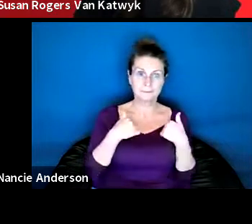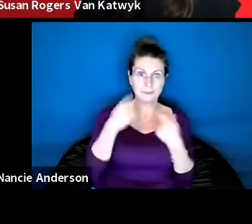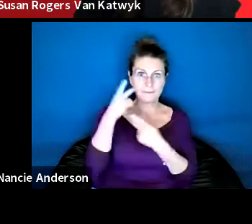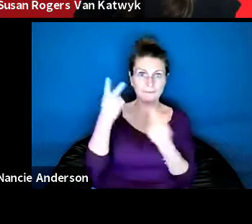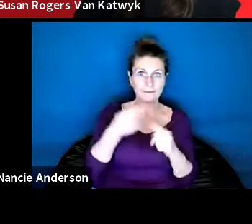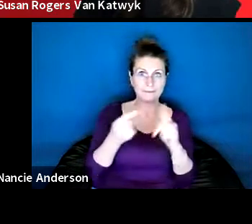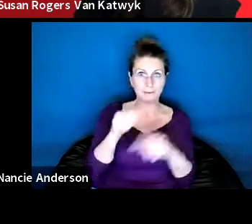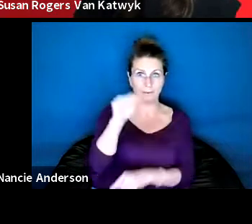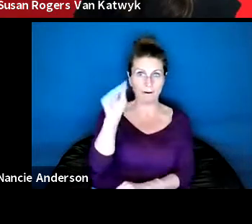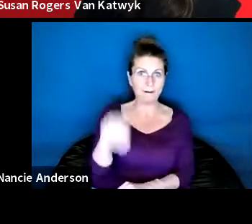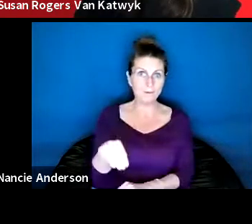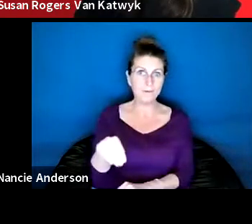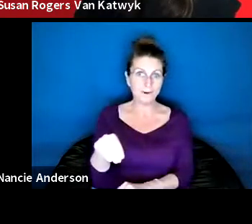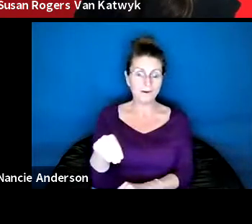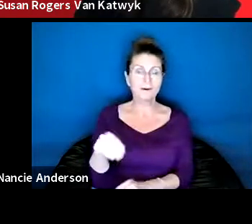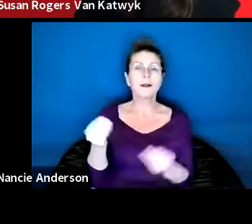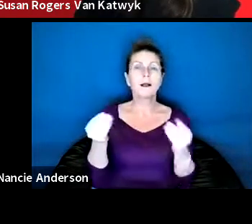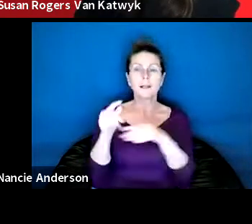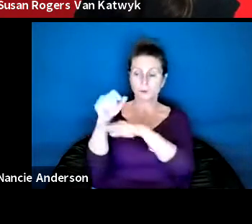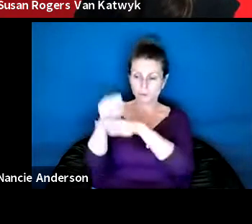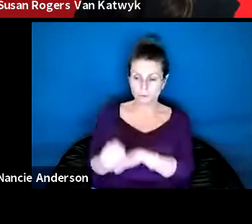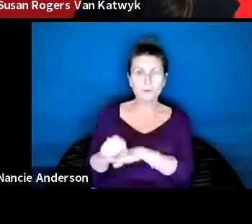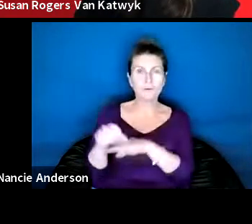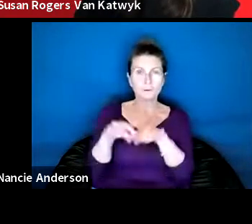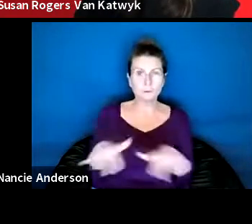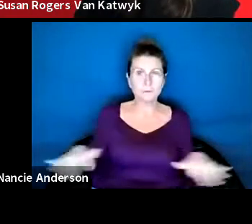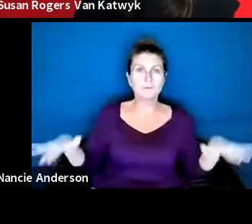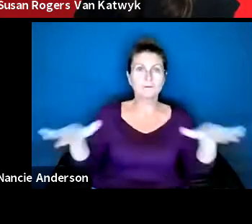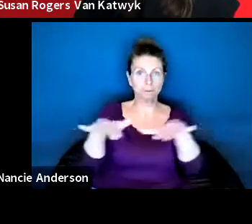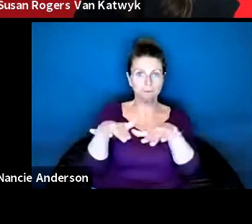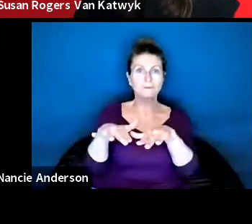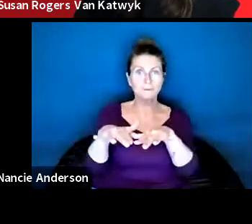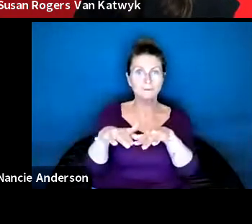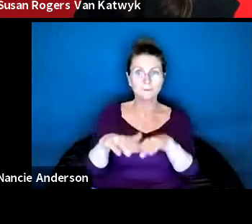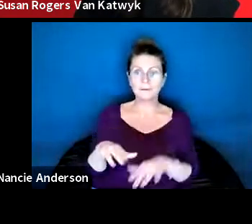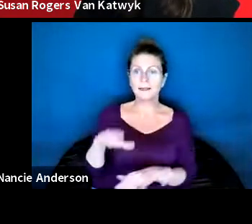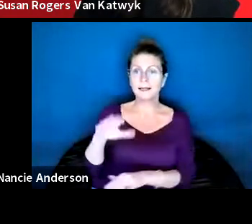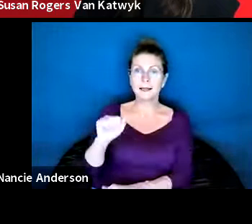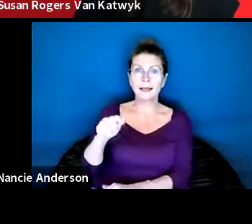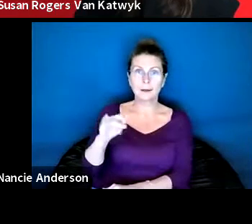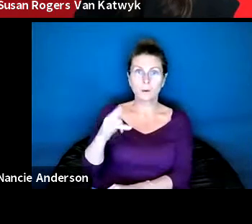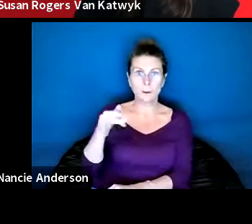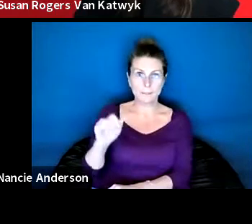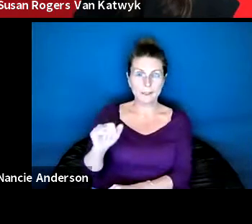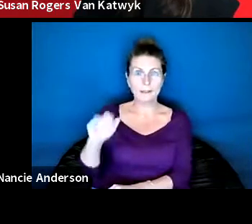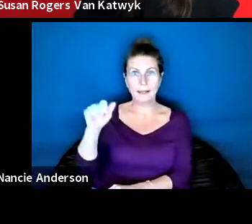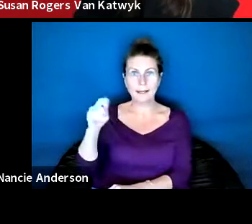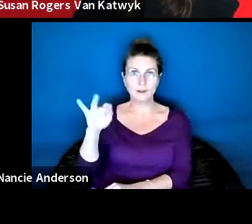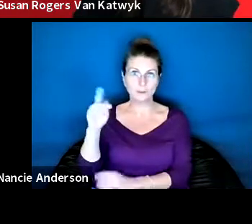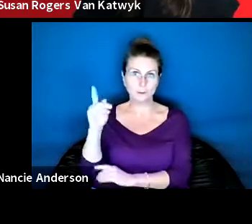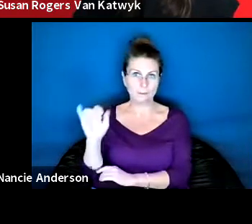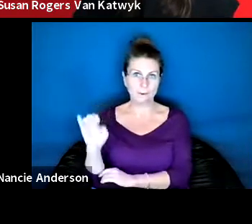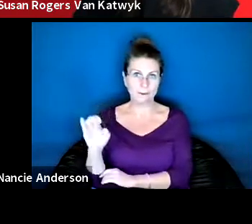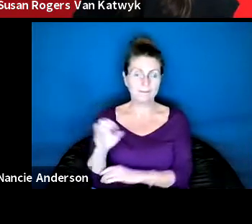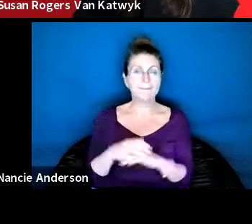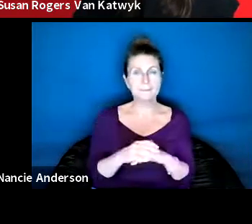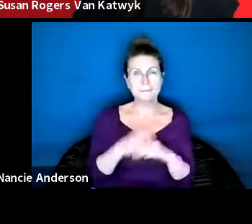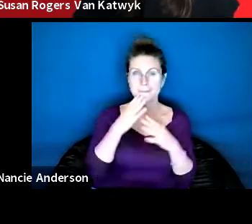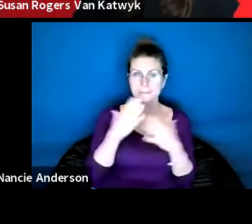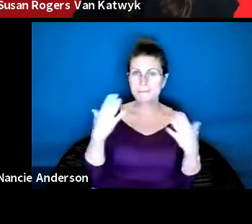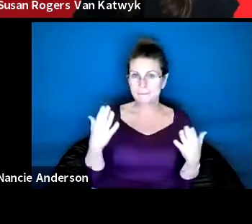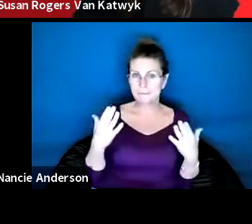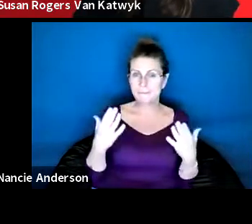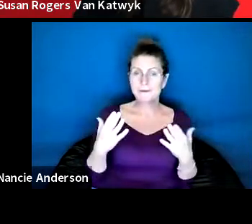Ottawa on the traditional and unceded territory of the Algonquin Anishinaabe people. Thank you,